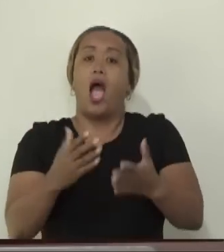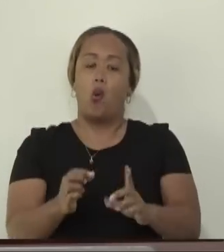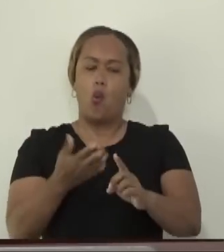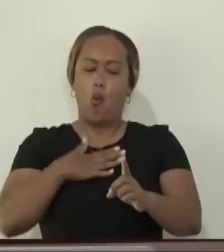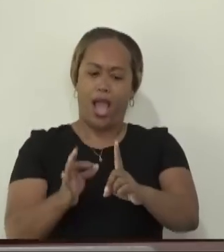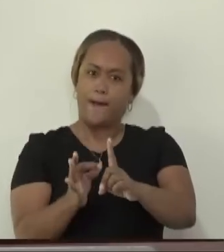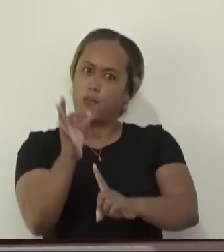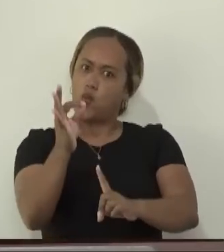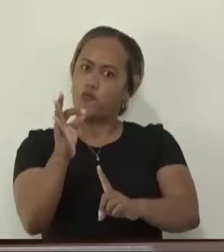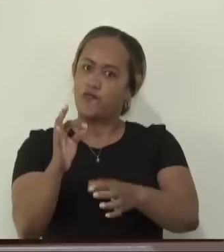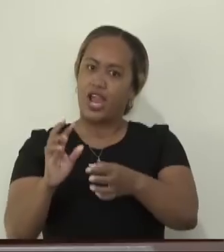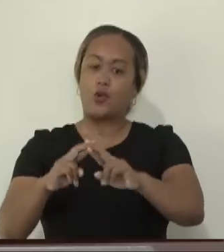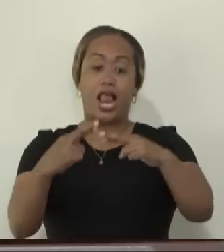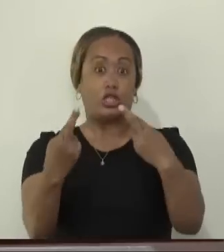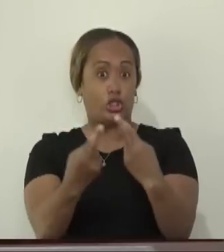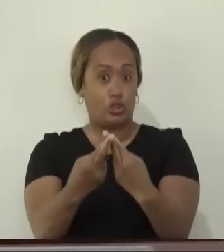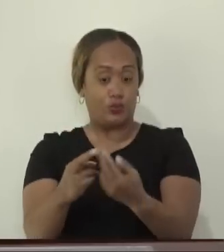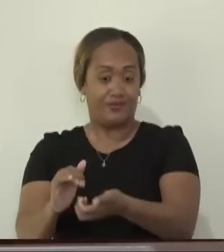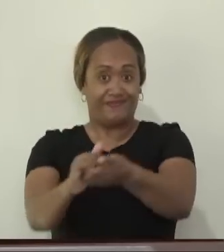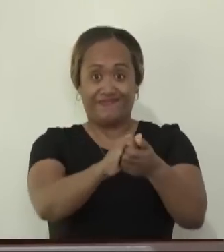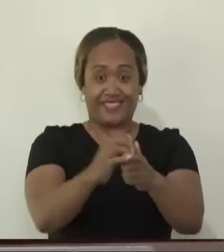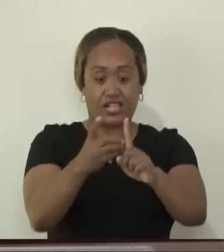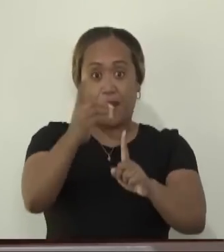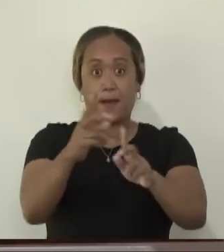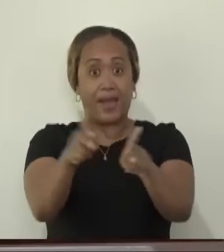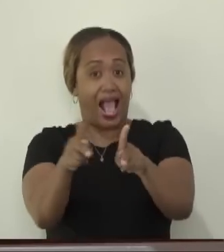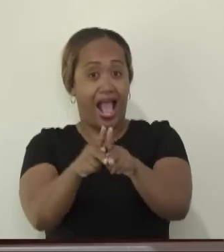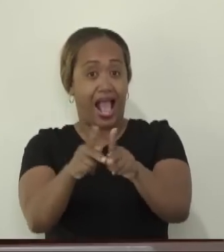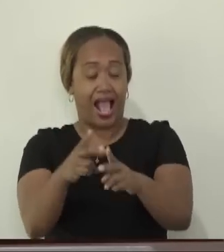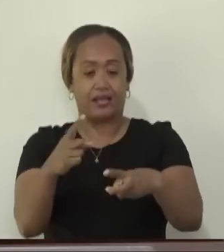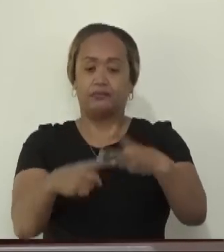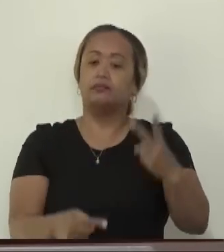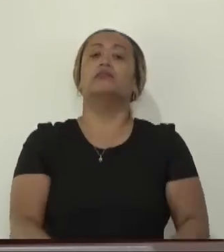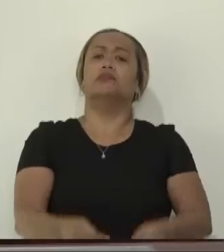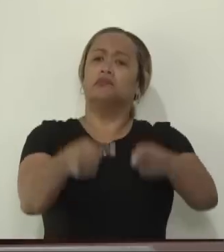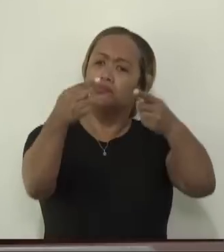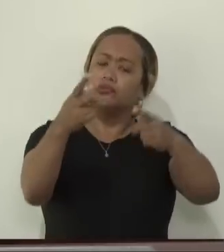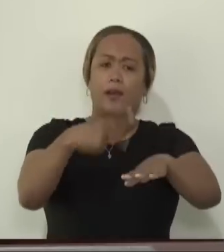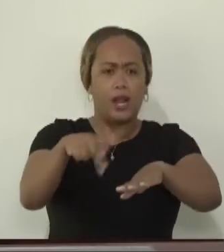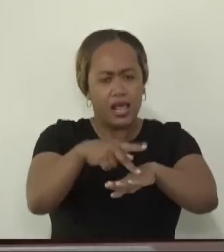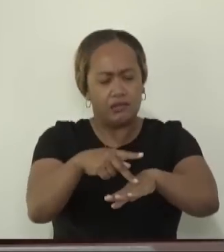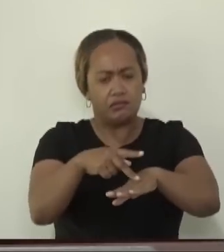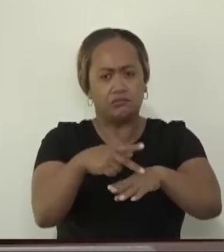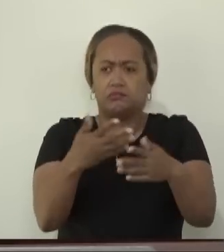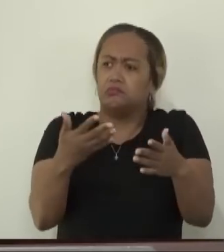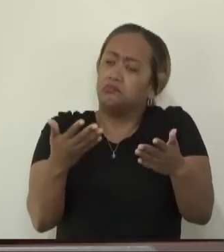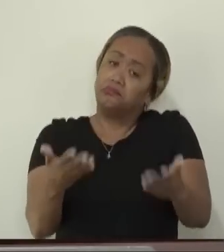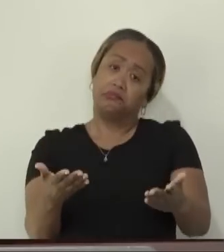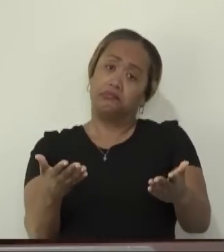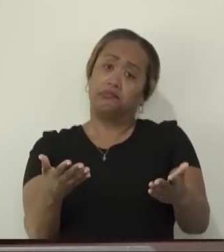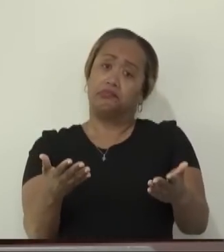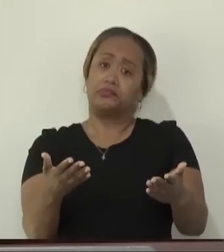relationships with our development partners. Whilst our political rivals, with their rhetoric,